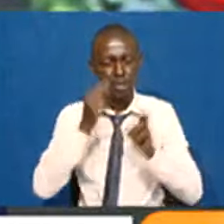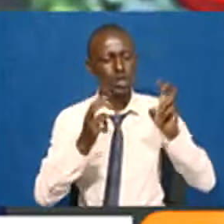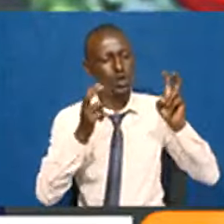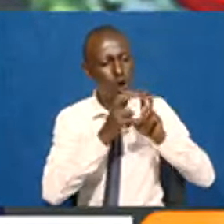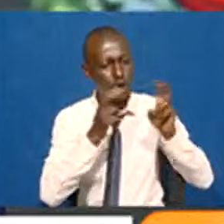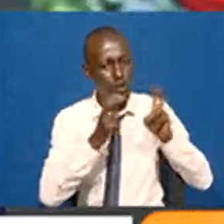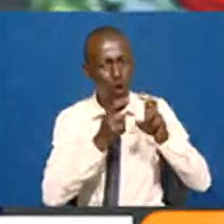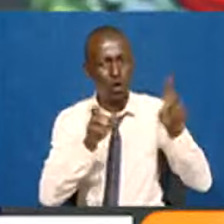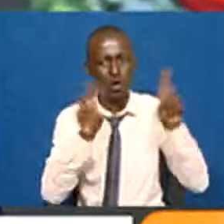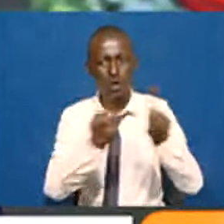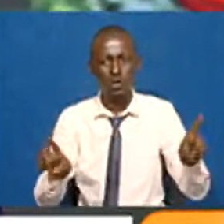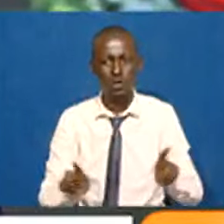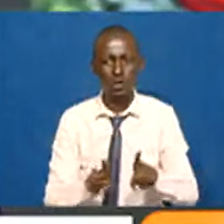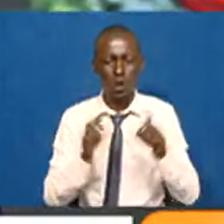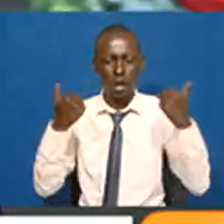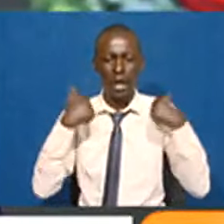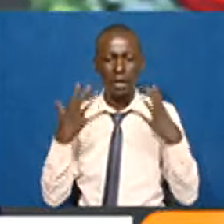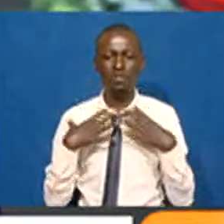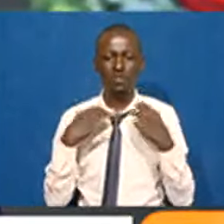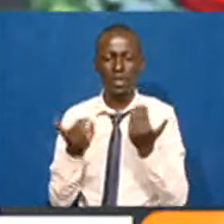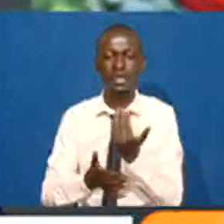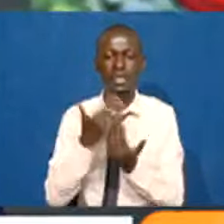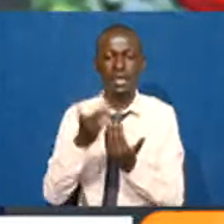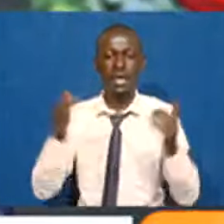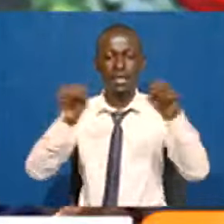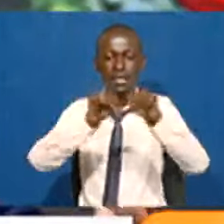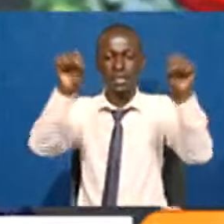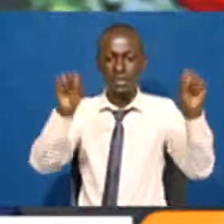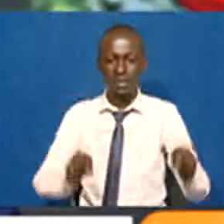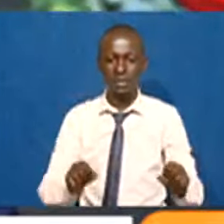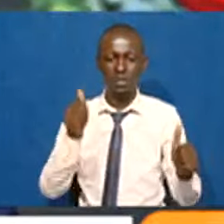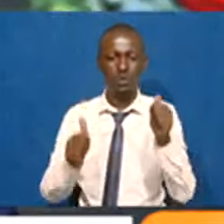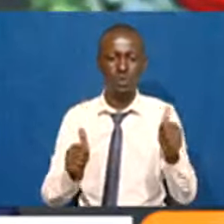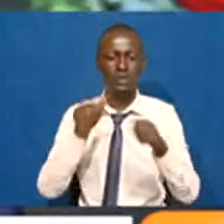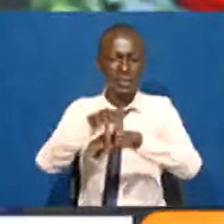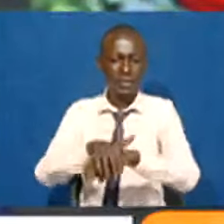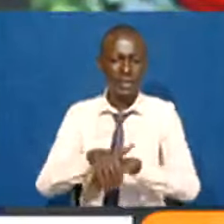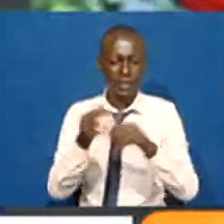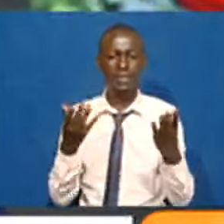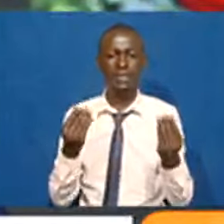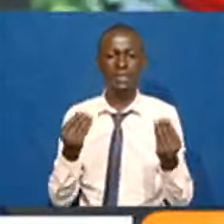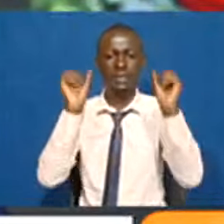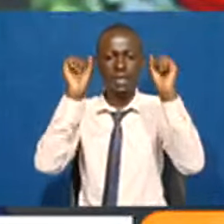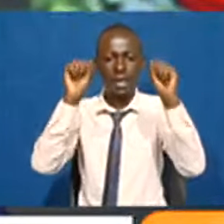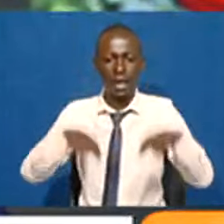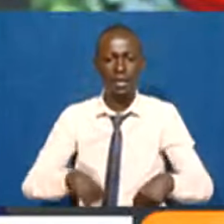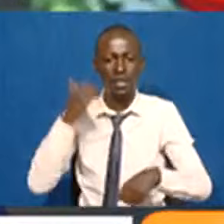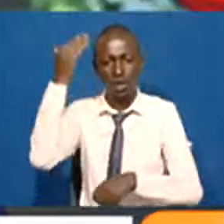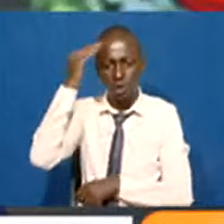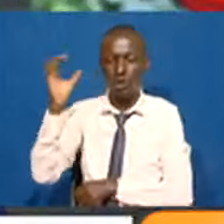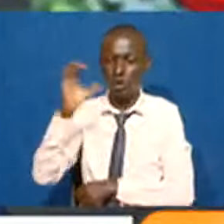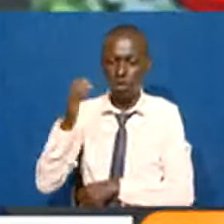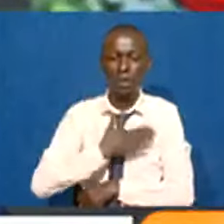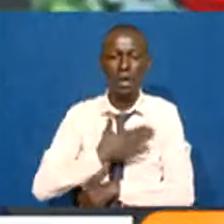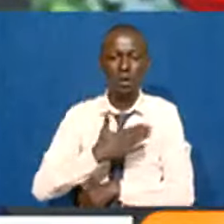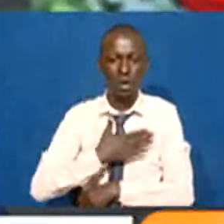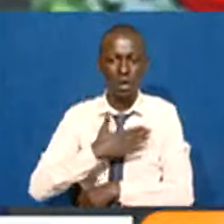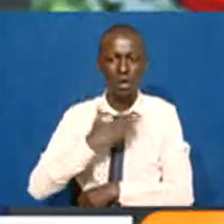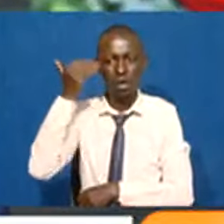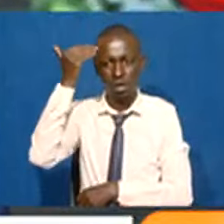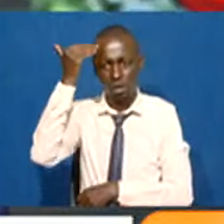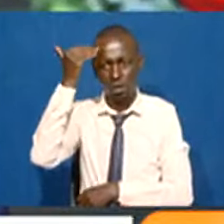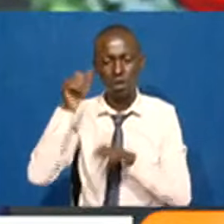and have a healthcare system that is also affordable because we know our clientele. And we don't want to bring